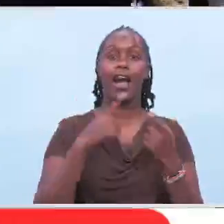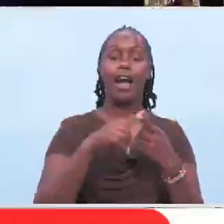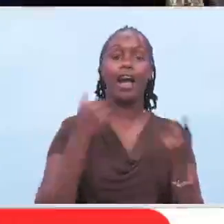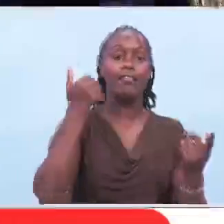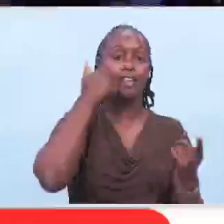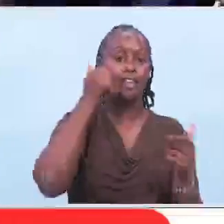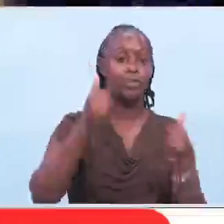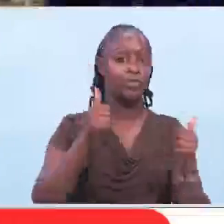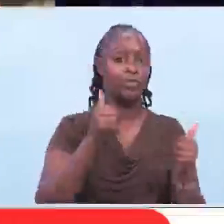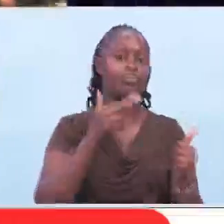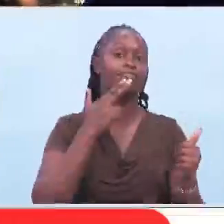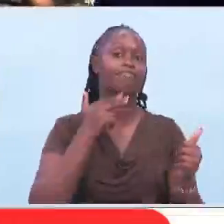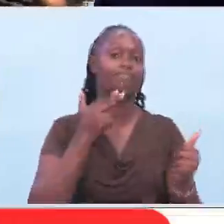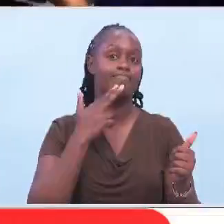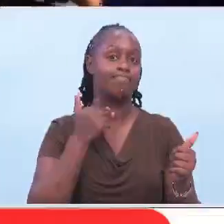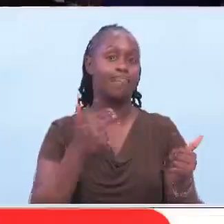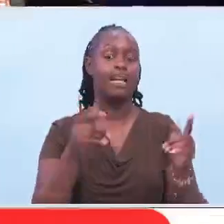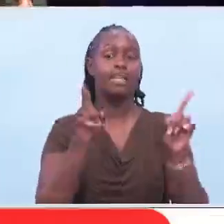hypertension.